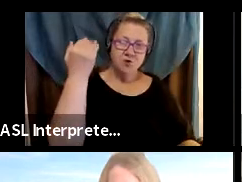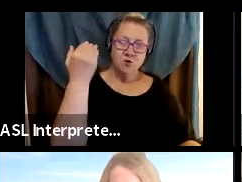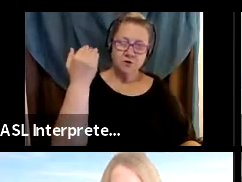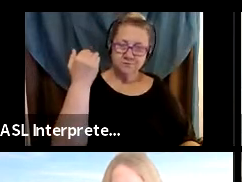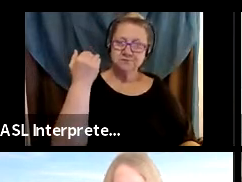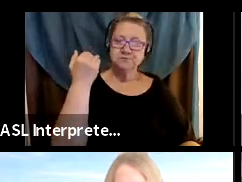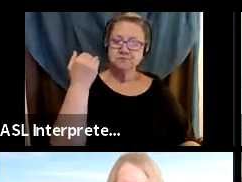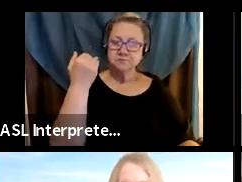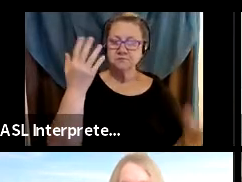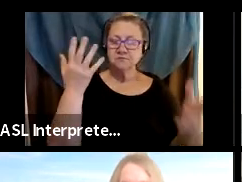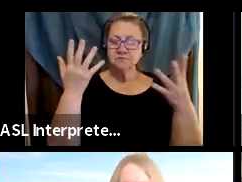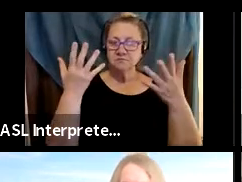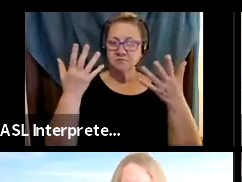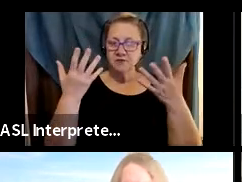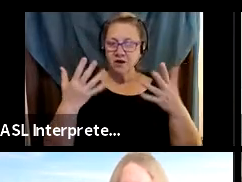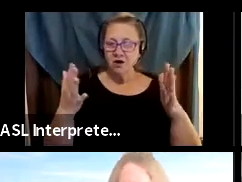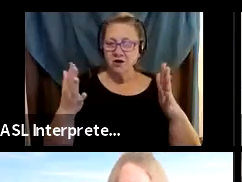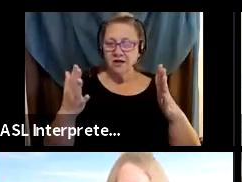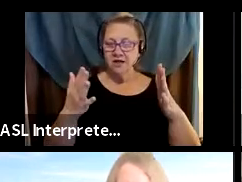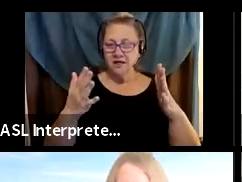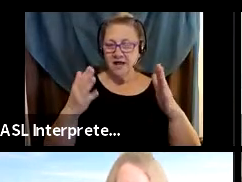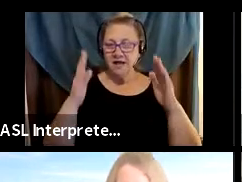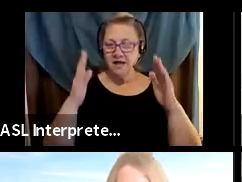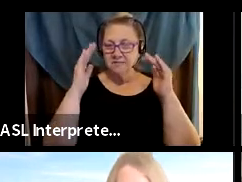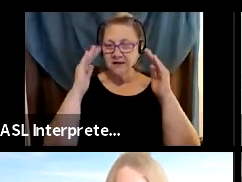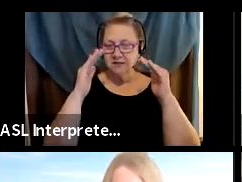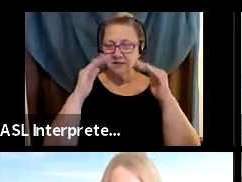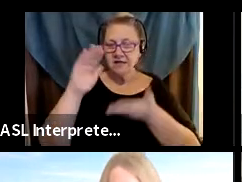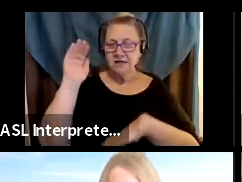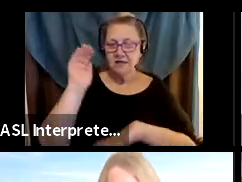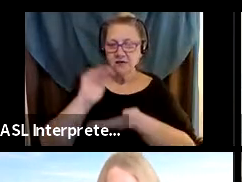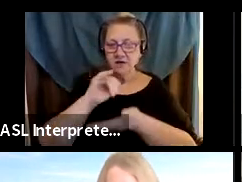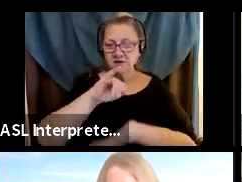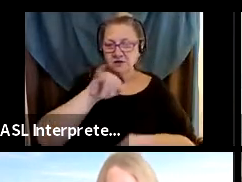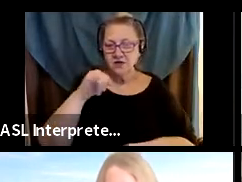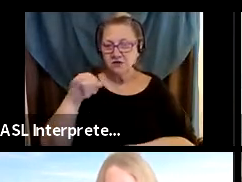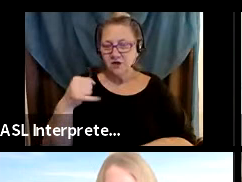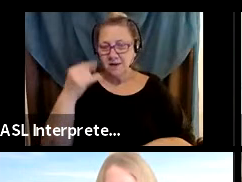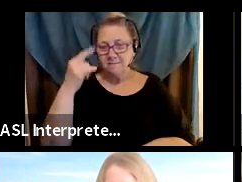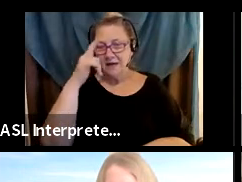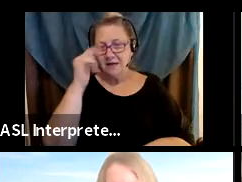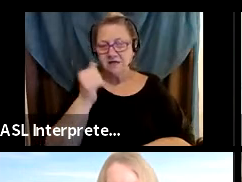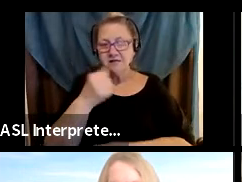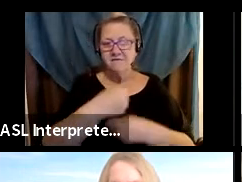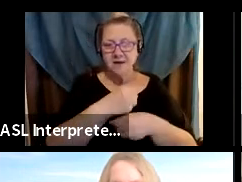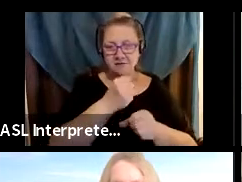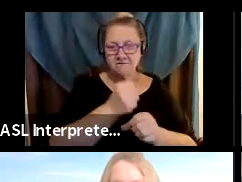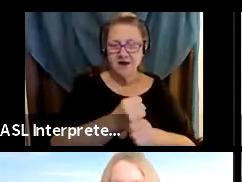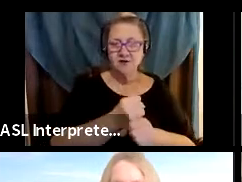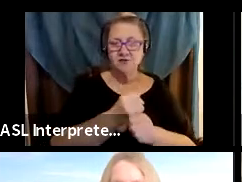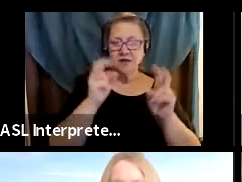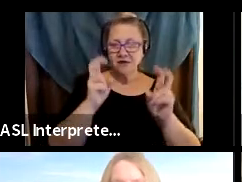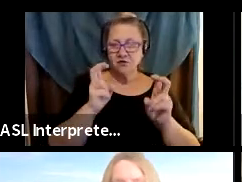already had anticipated decreased J&J because of the manufacturing issues that had come